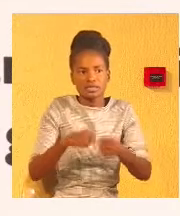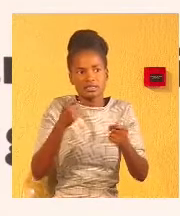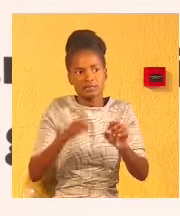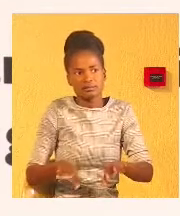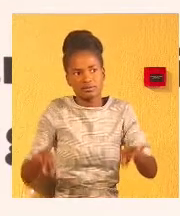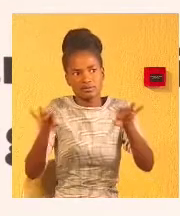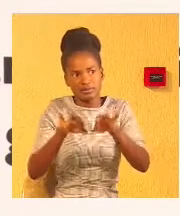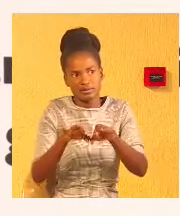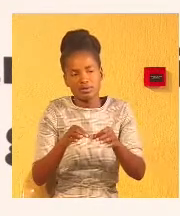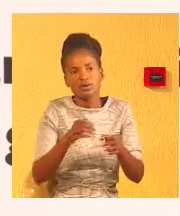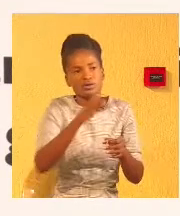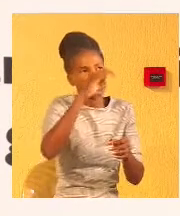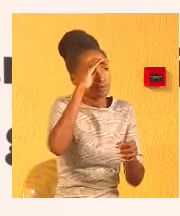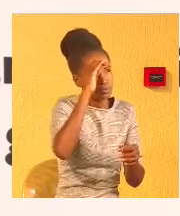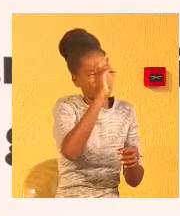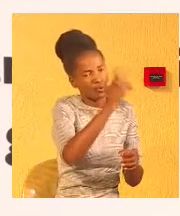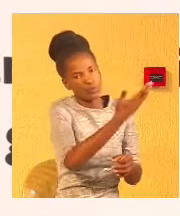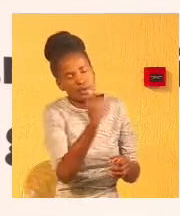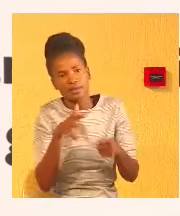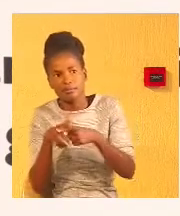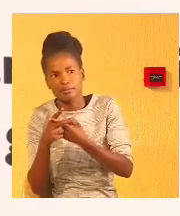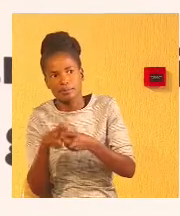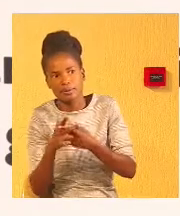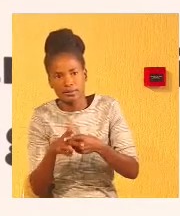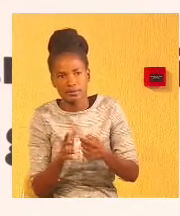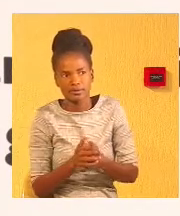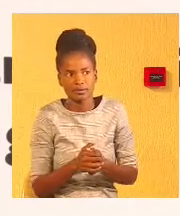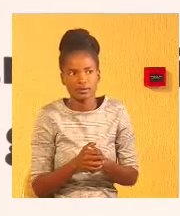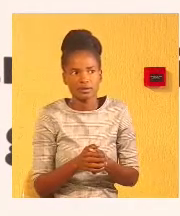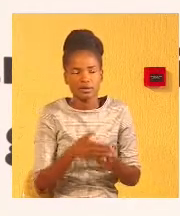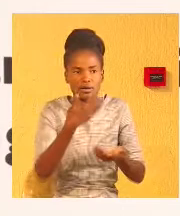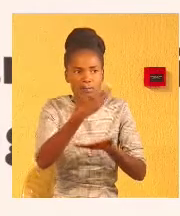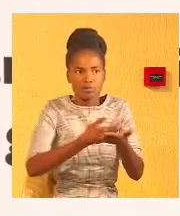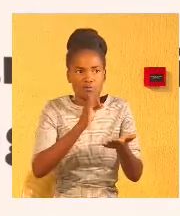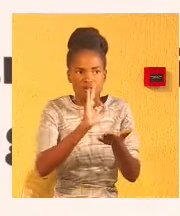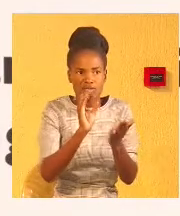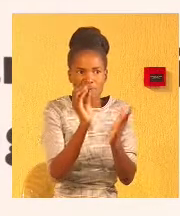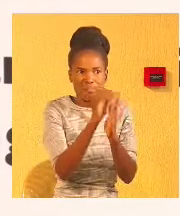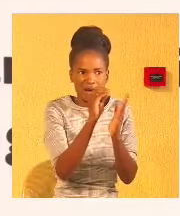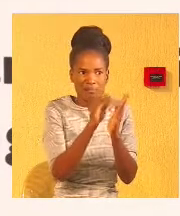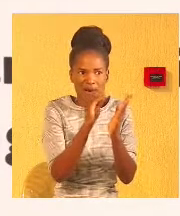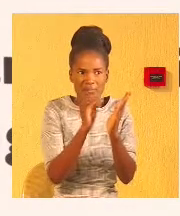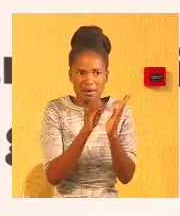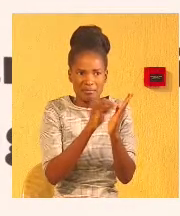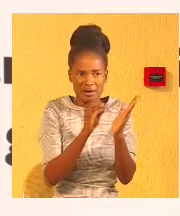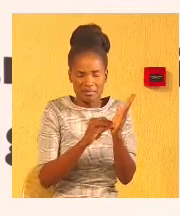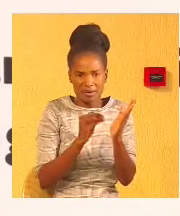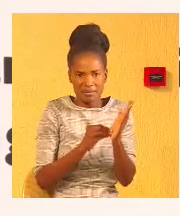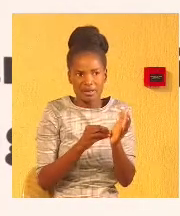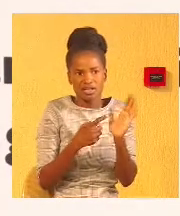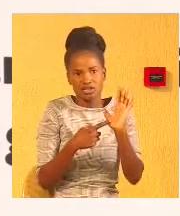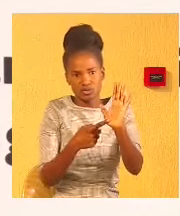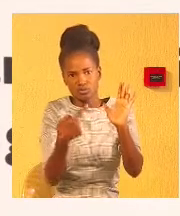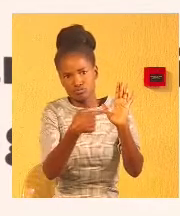bring in service providers. That will be stated on the application form, which I can show